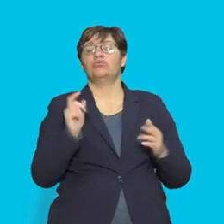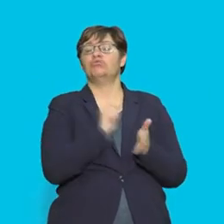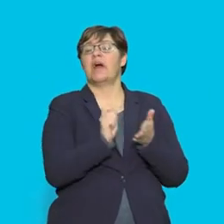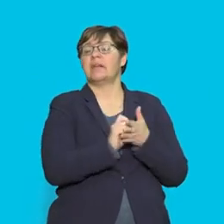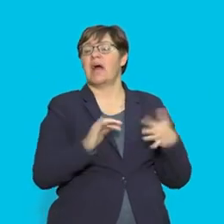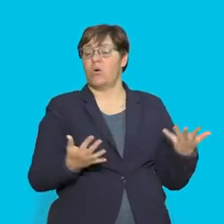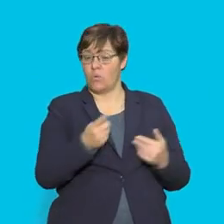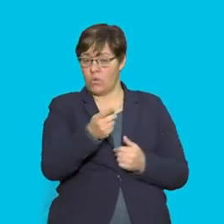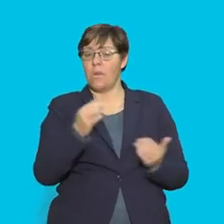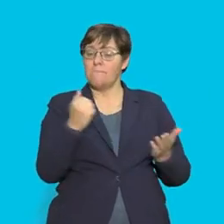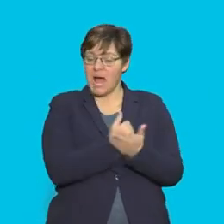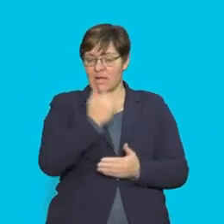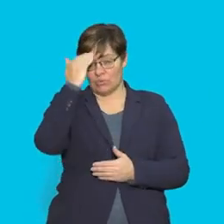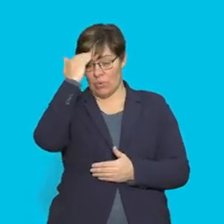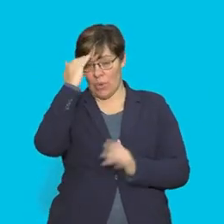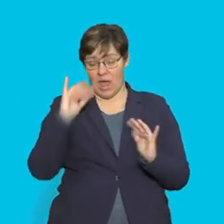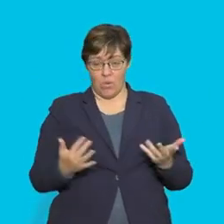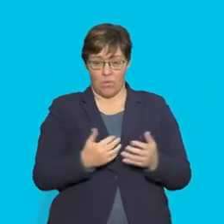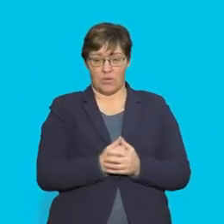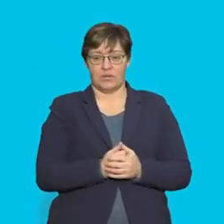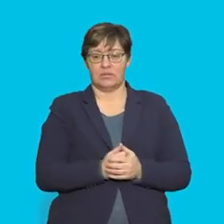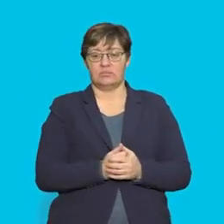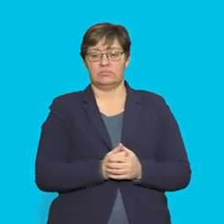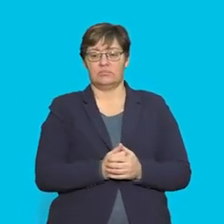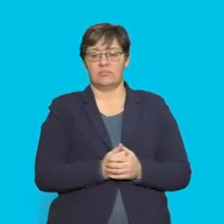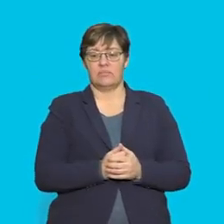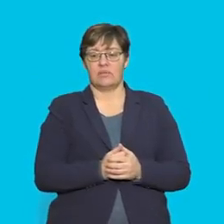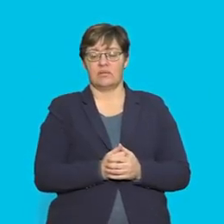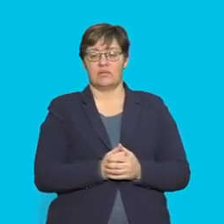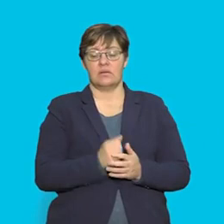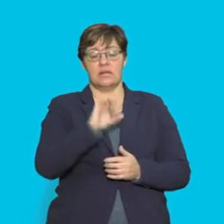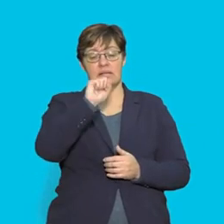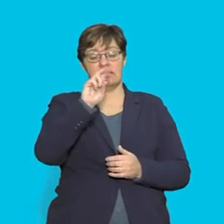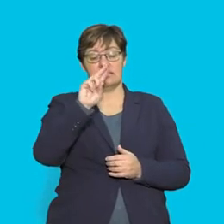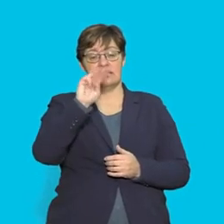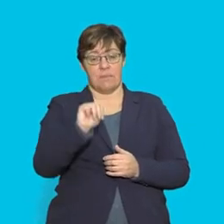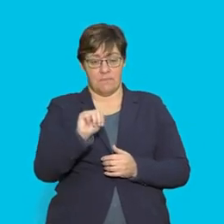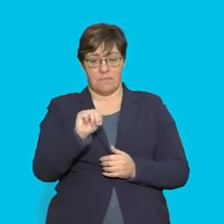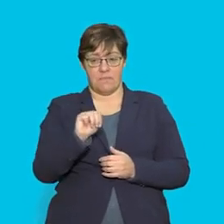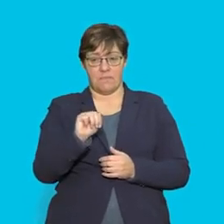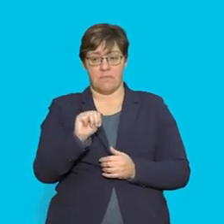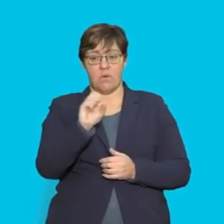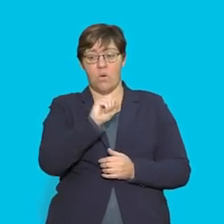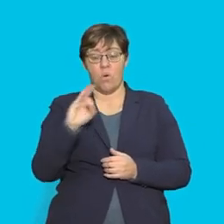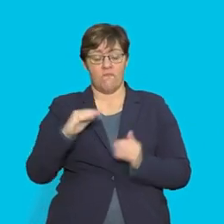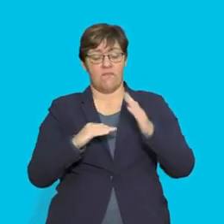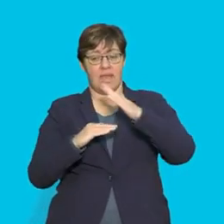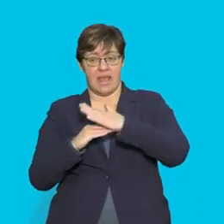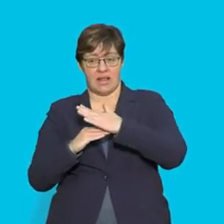of writing this, which you need to be able to know, will be to sum